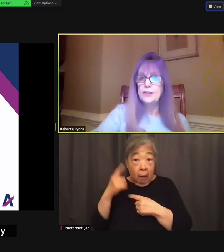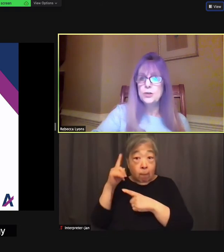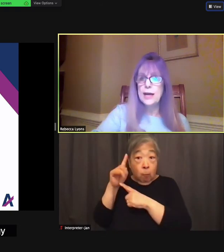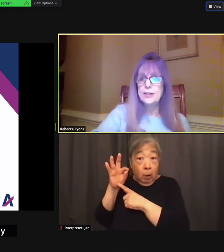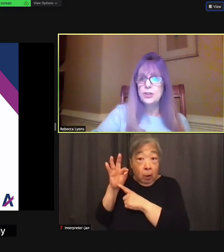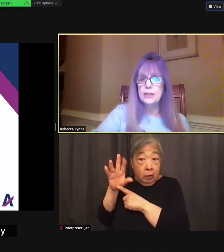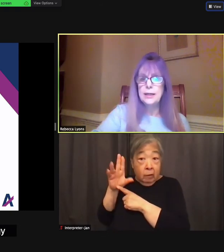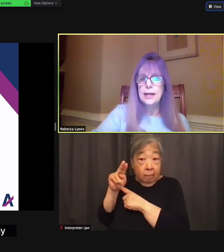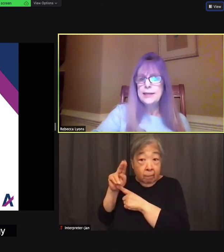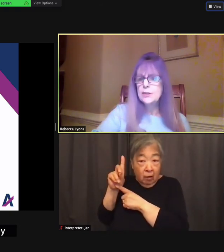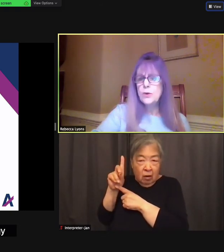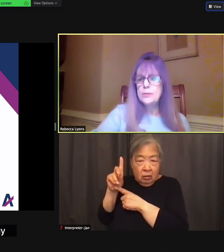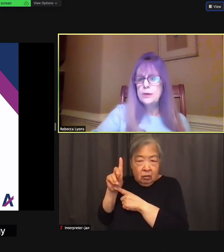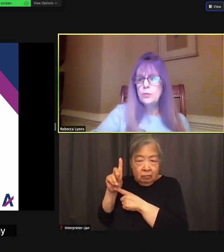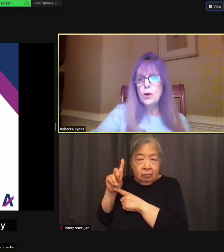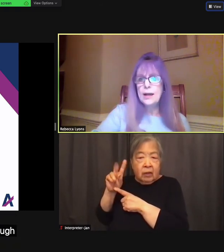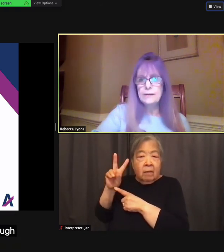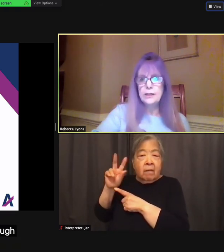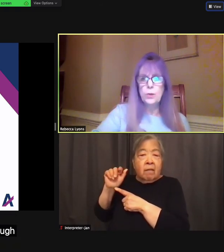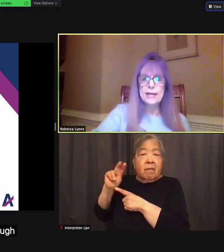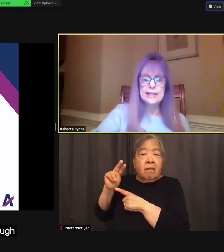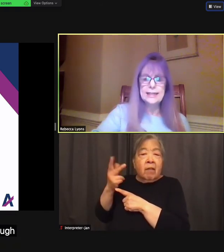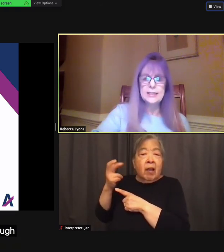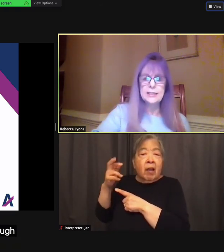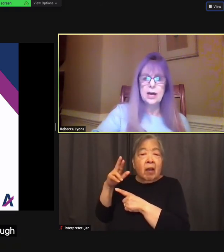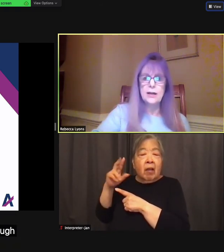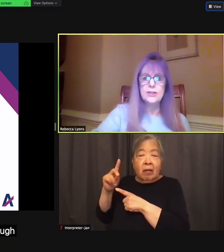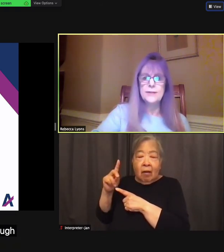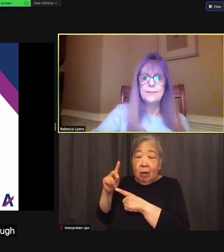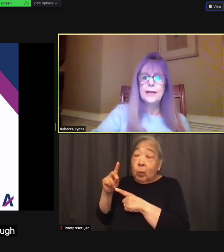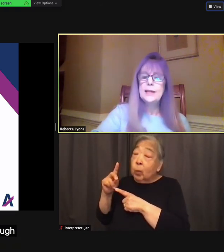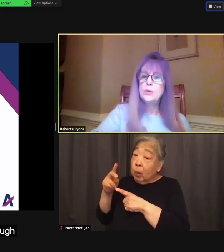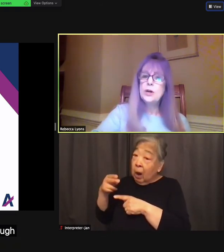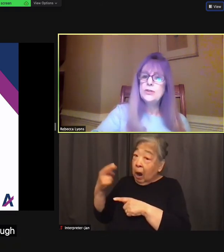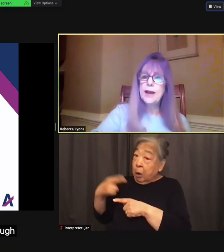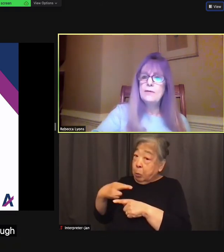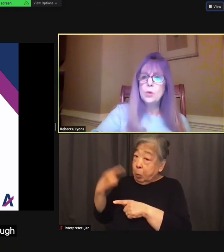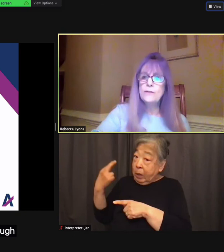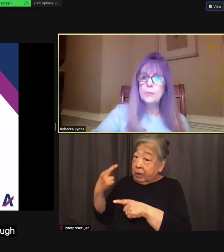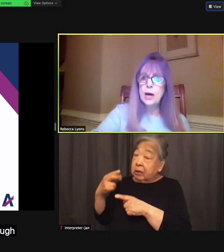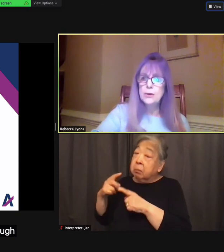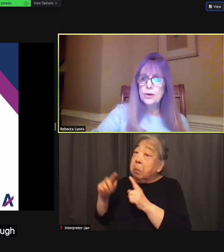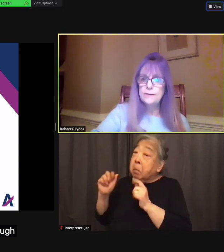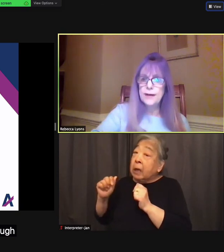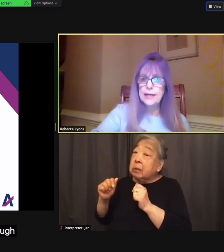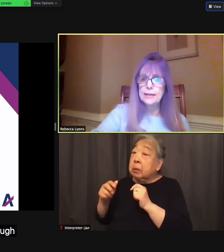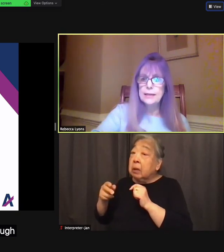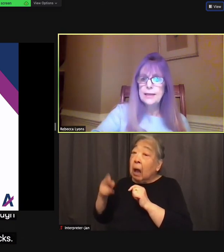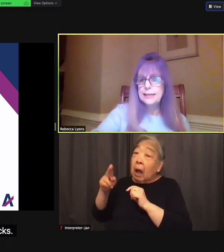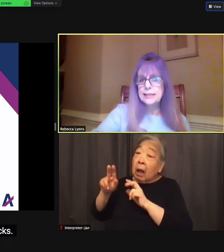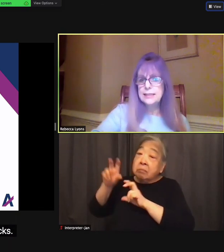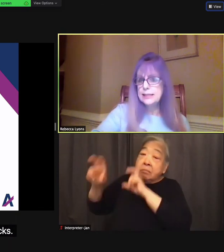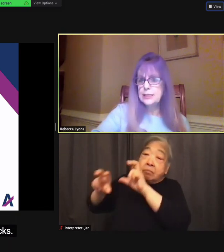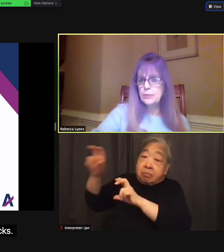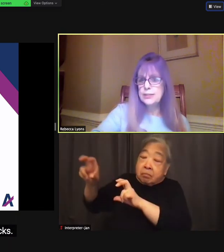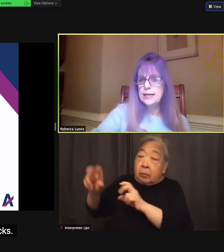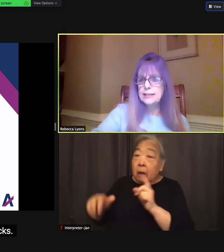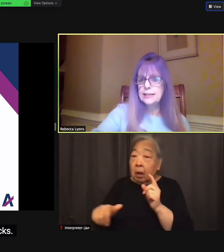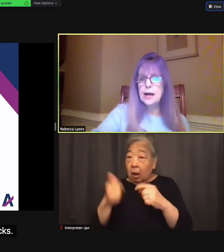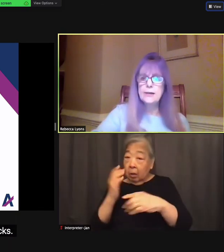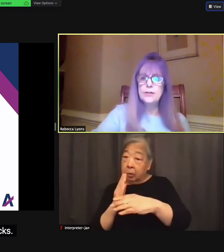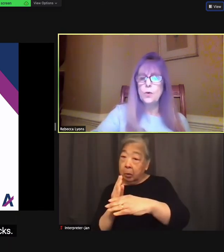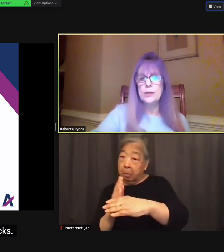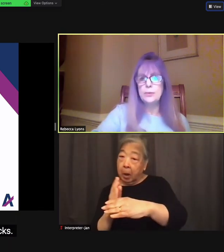through Vanguard Life Strategy that's going to be more heavily weighted in stocks. Then we also have more of a moderate fund that's